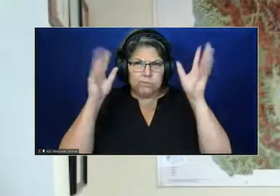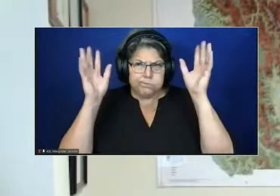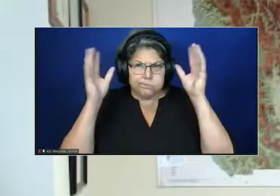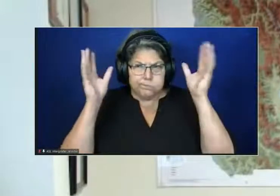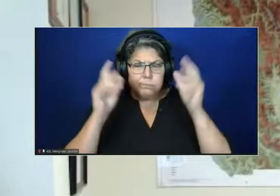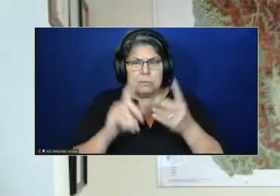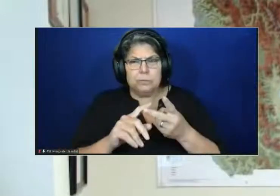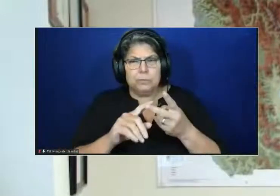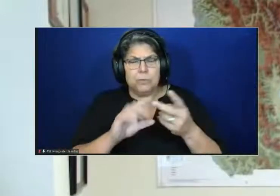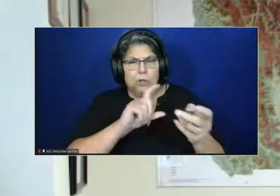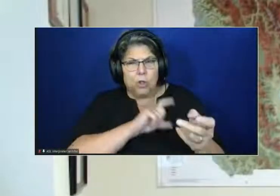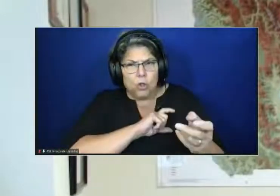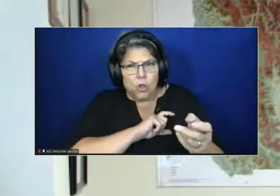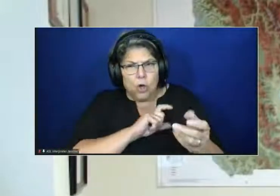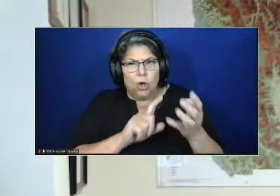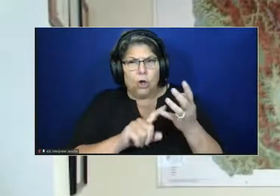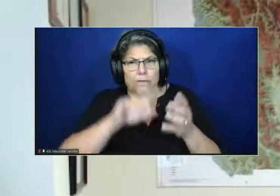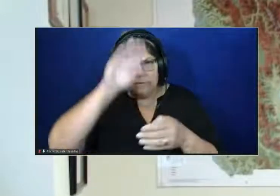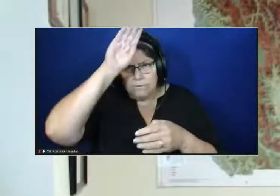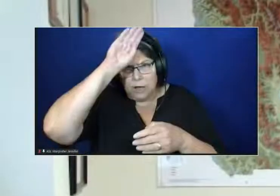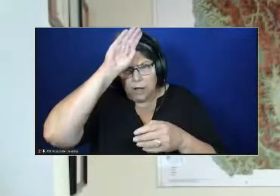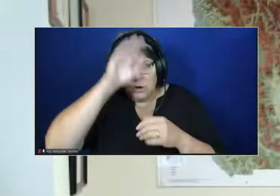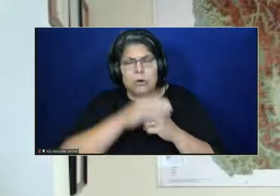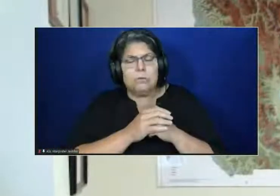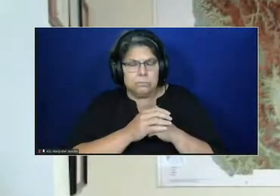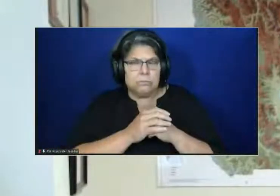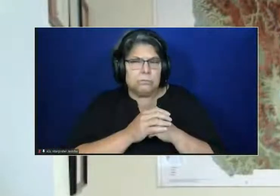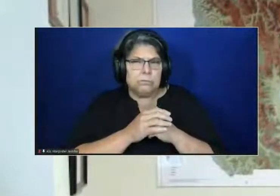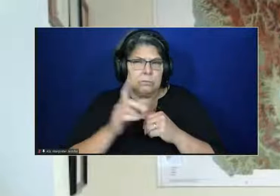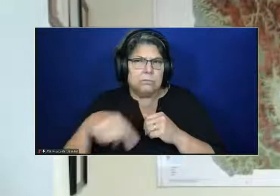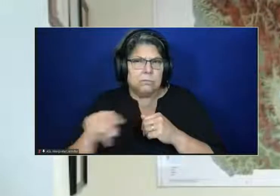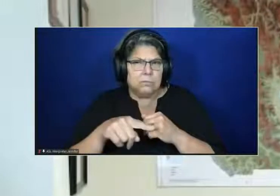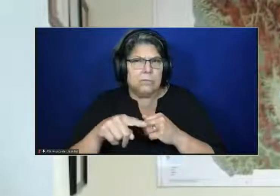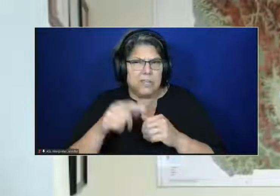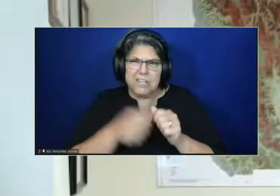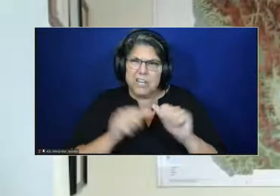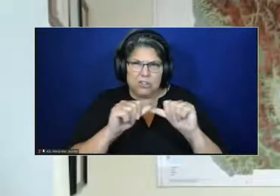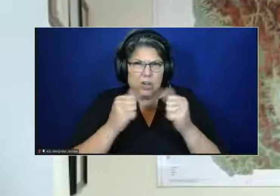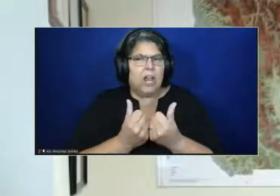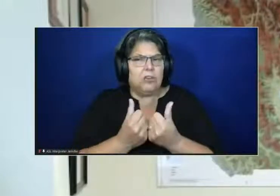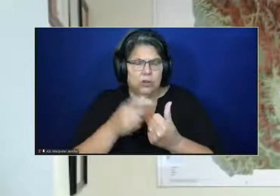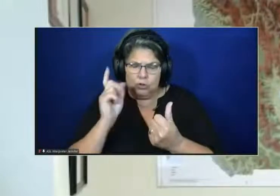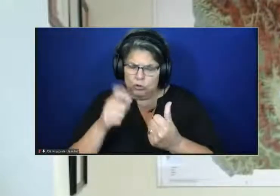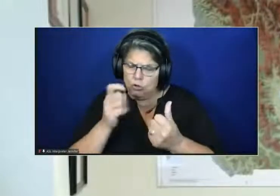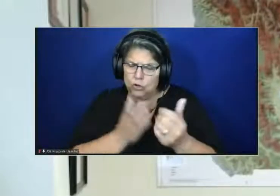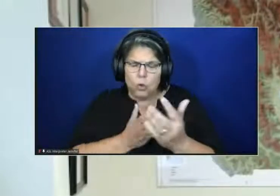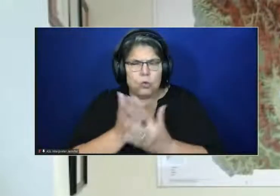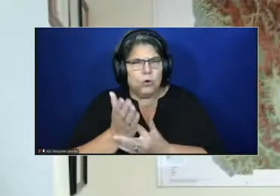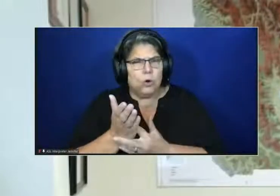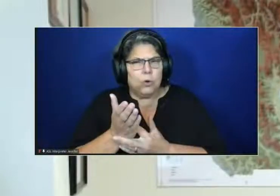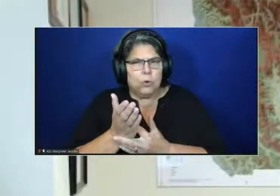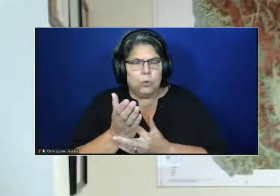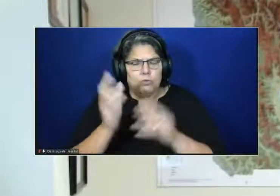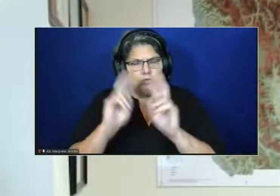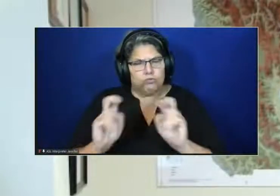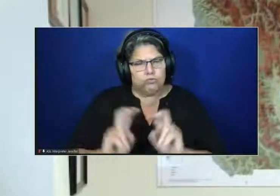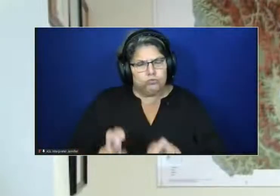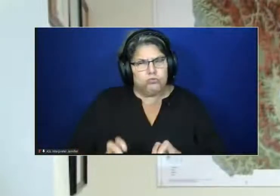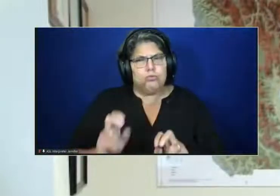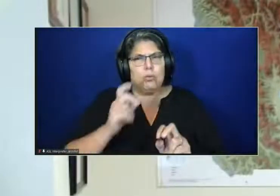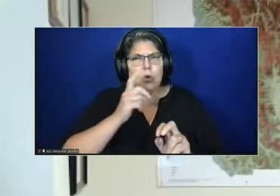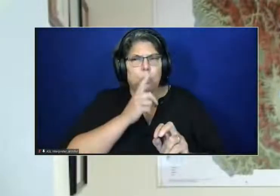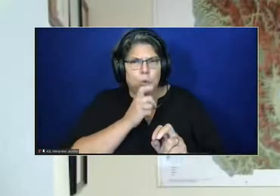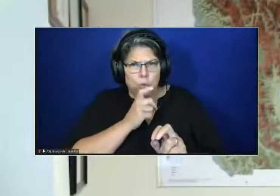law and fire, that they should also, each agency go through assessing who